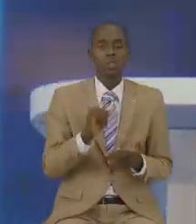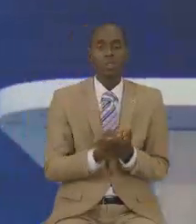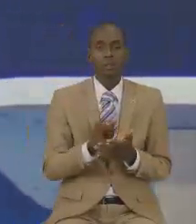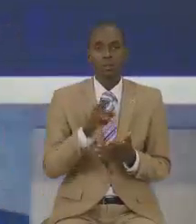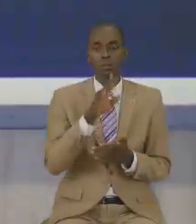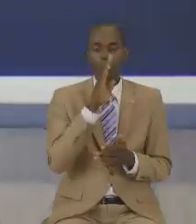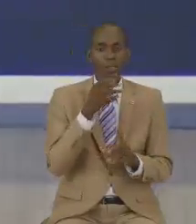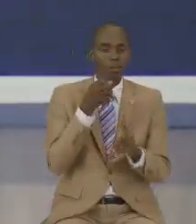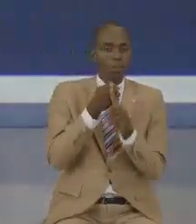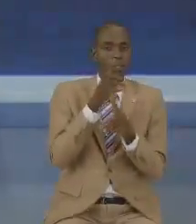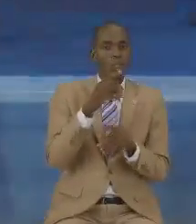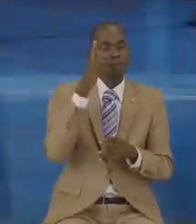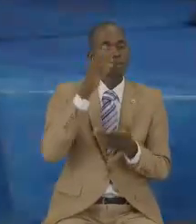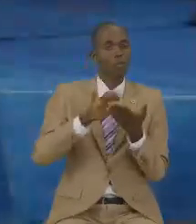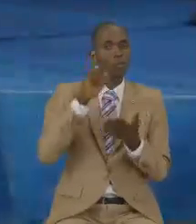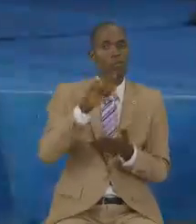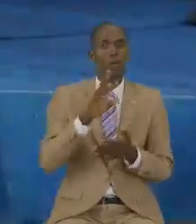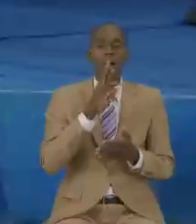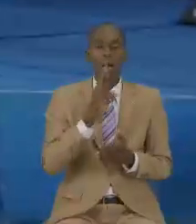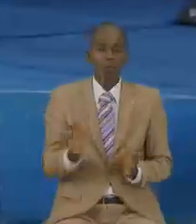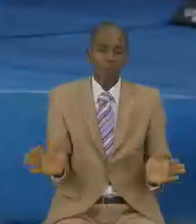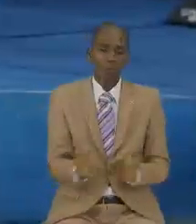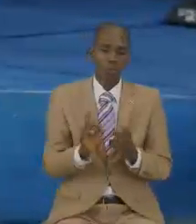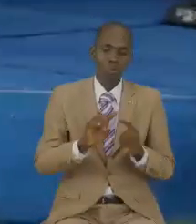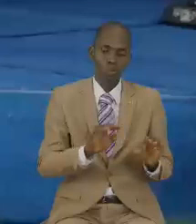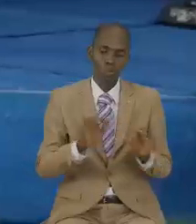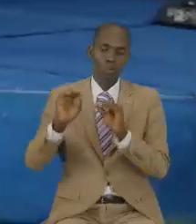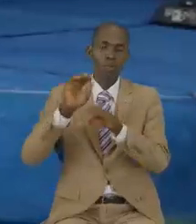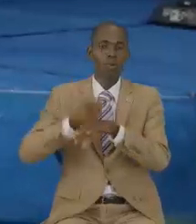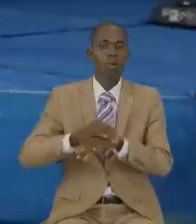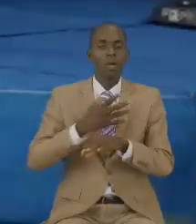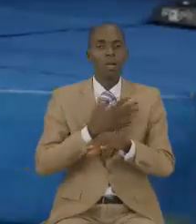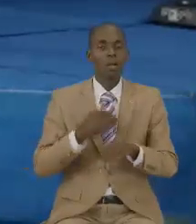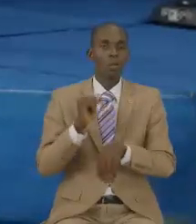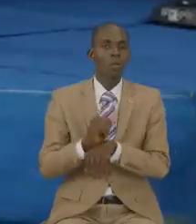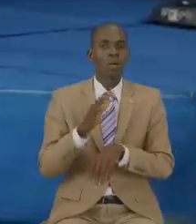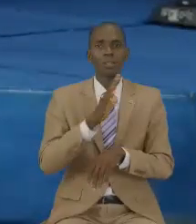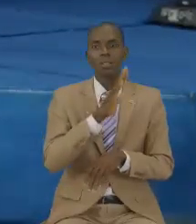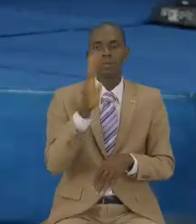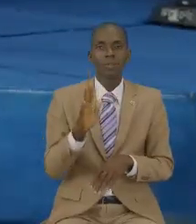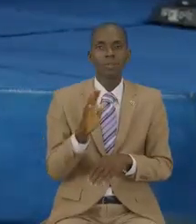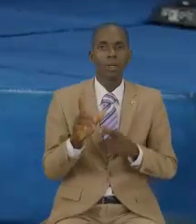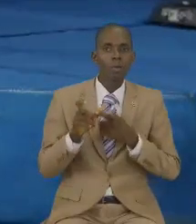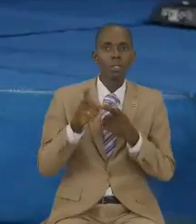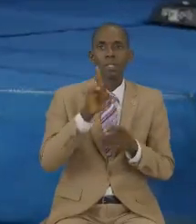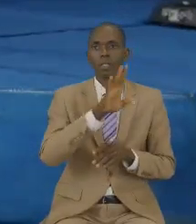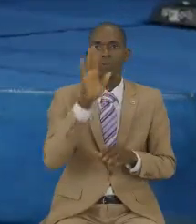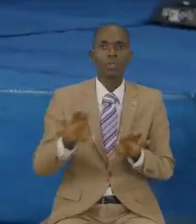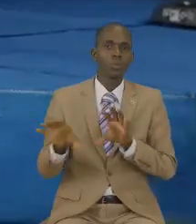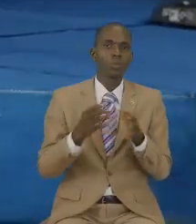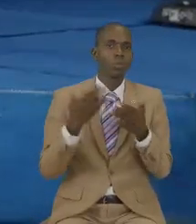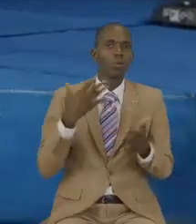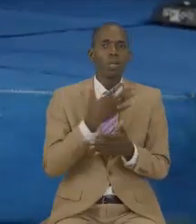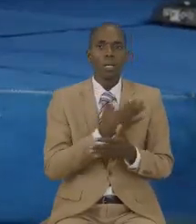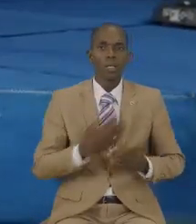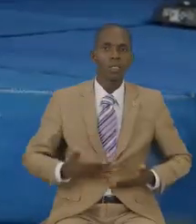glory, you are charged to move on and walk like you never did, and run like you never did, and live like